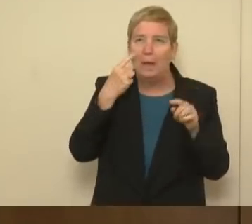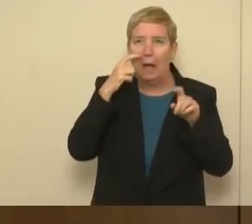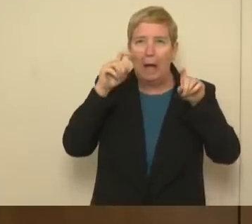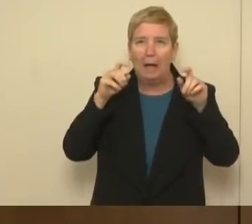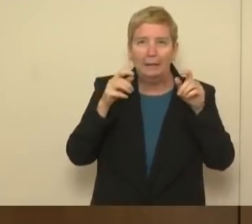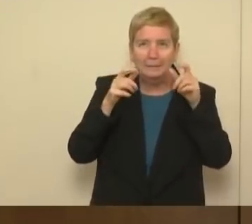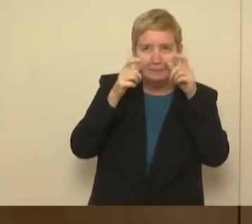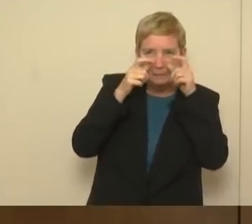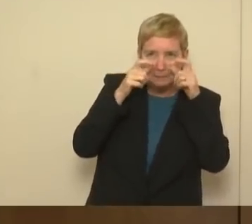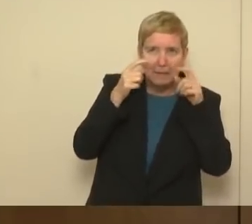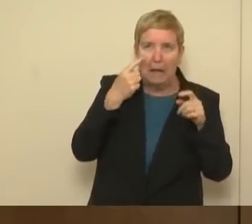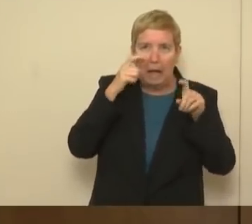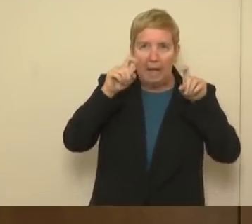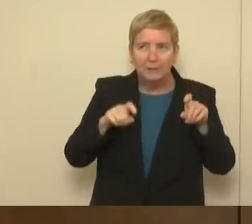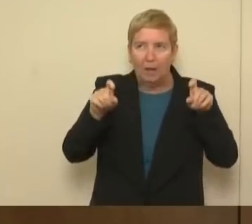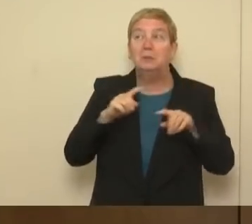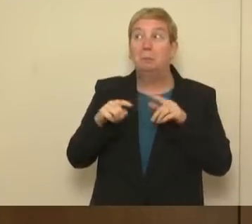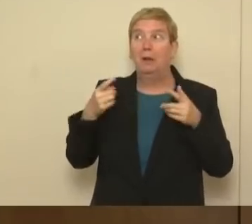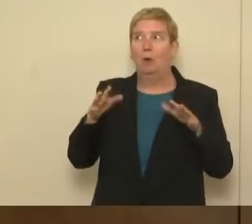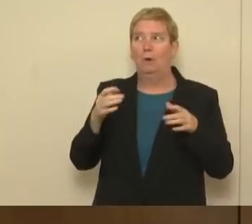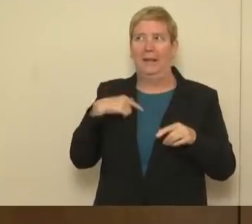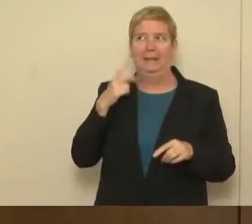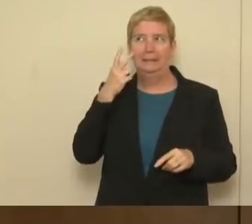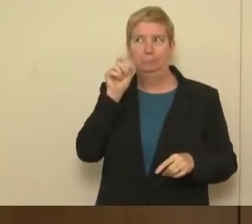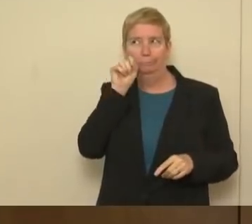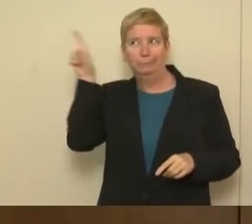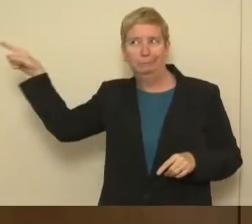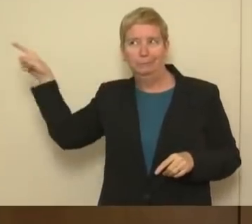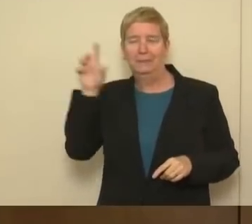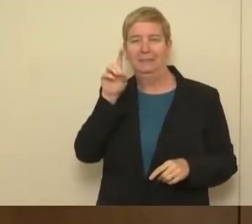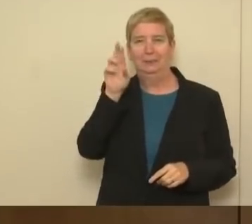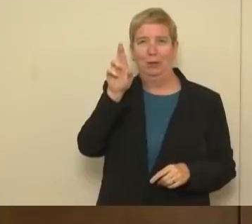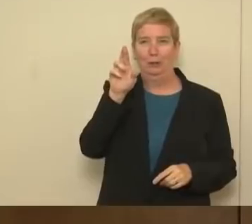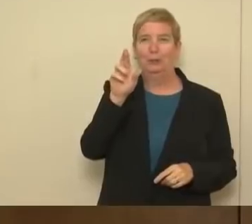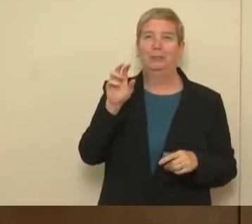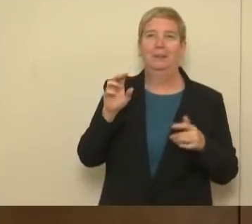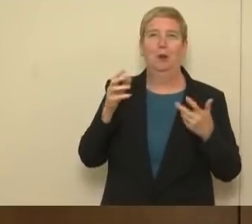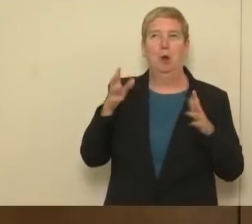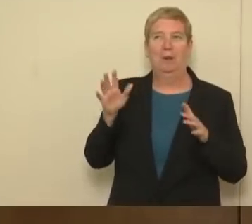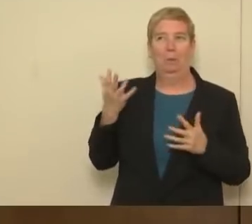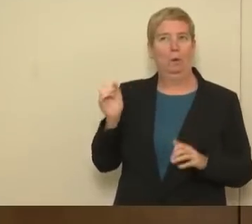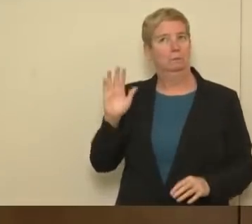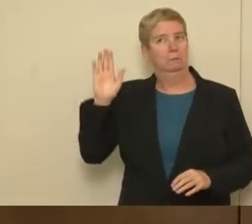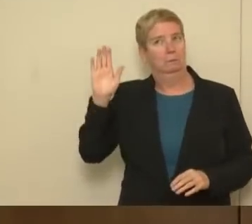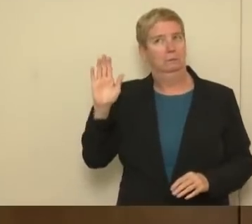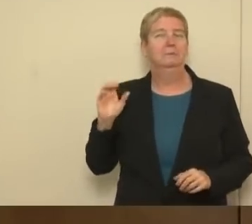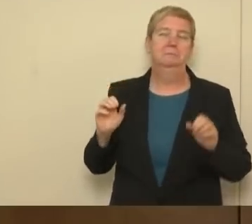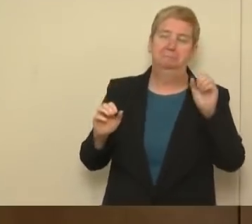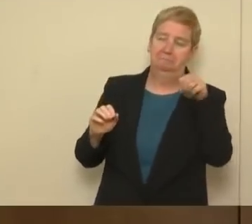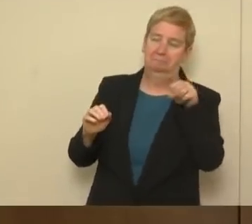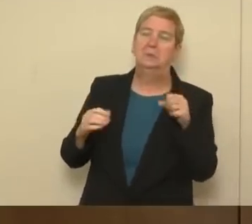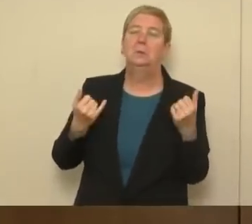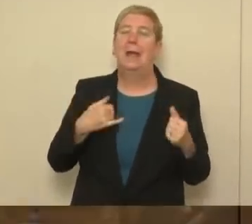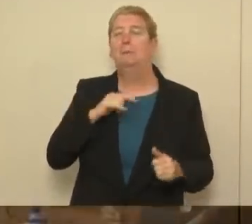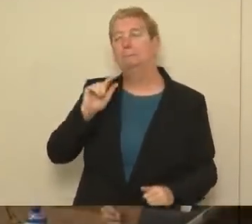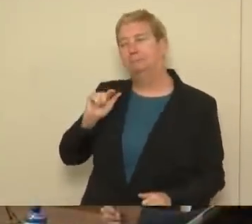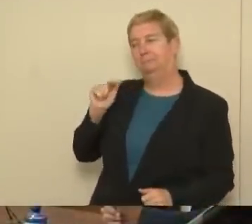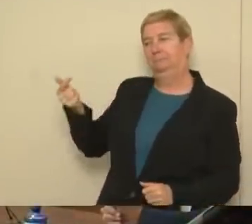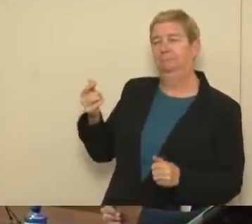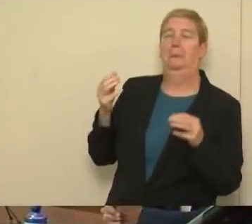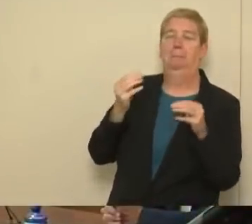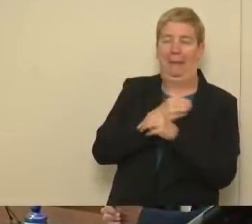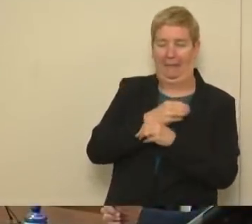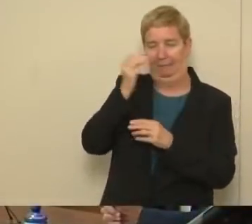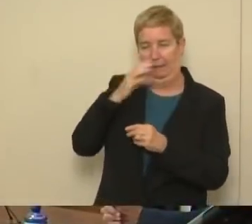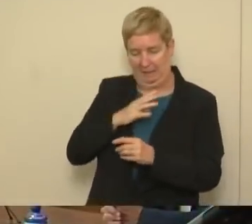Dr. Scrace wanting to make sure we get the math right, which is why he's here, because I do listen and follow the science. Go ahead, Dr.